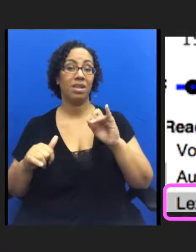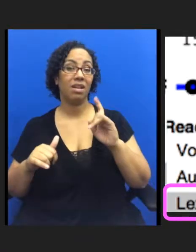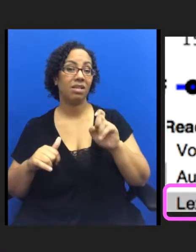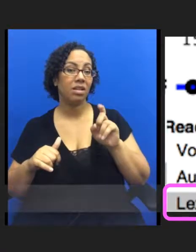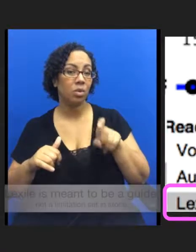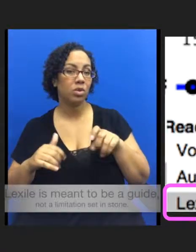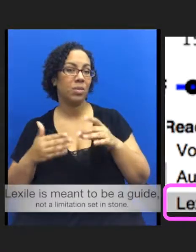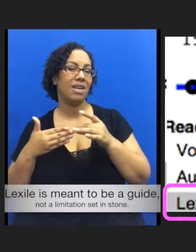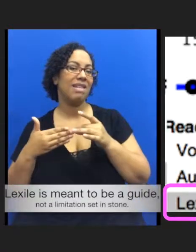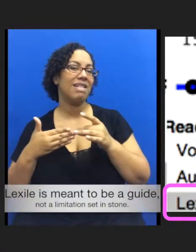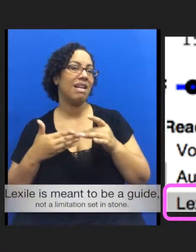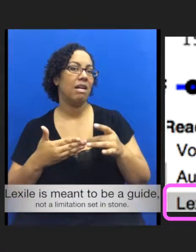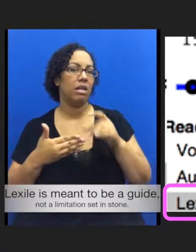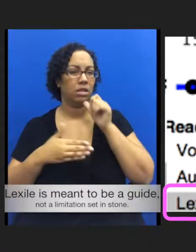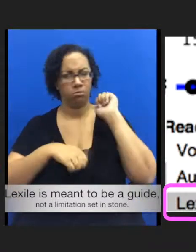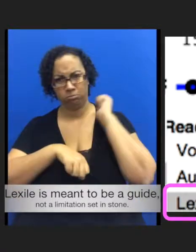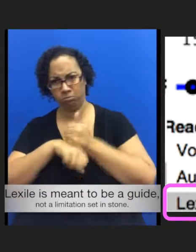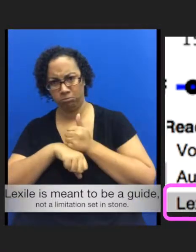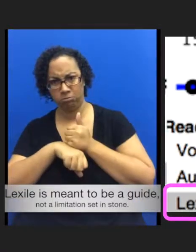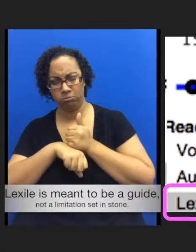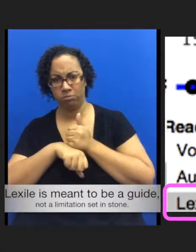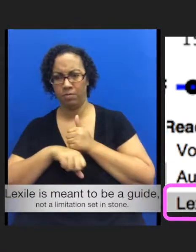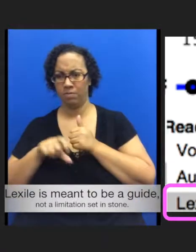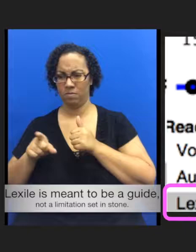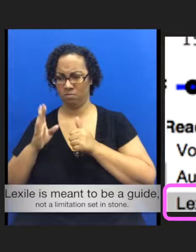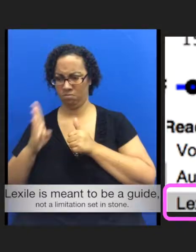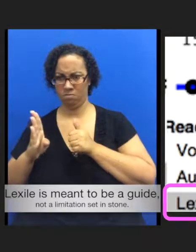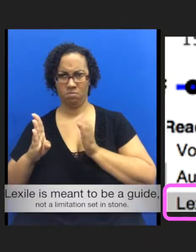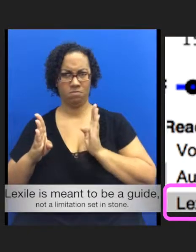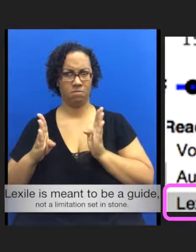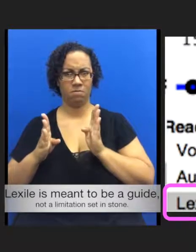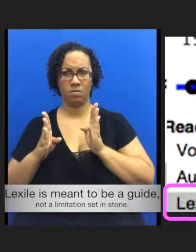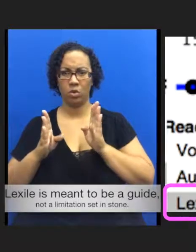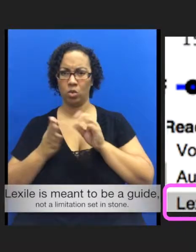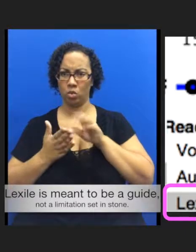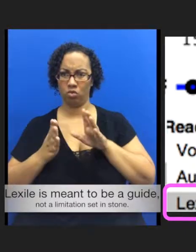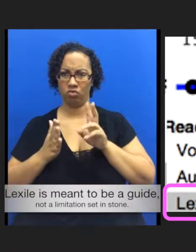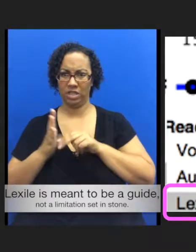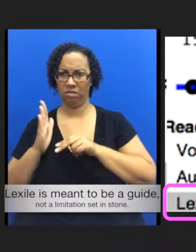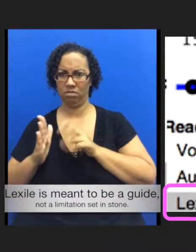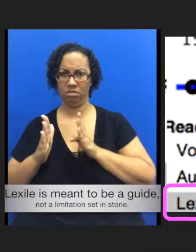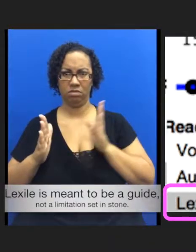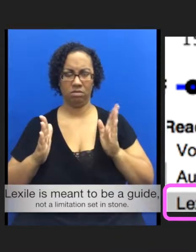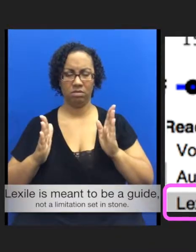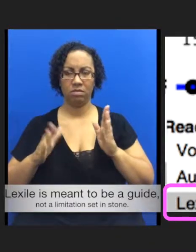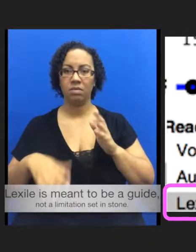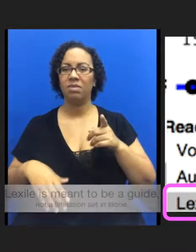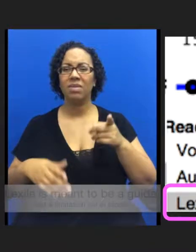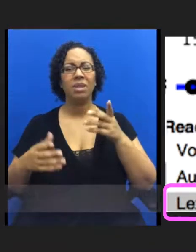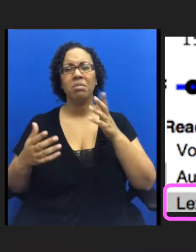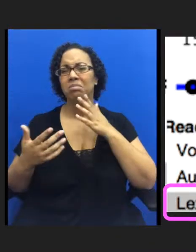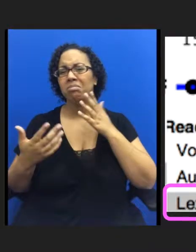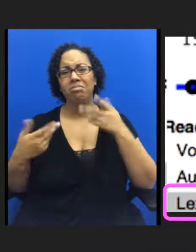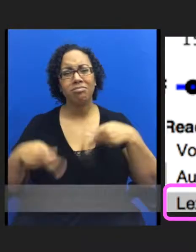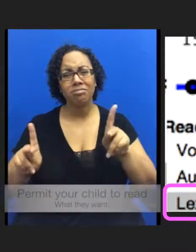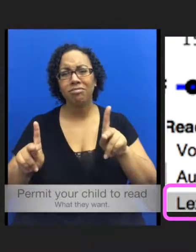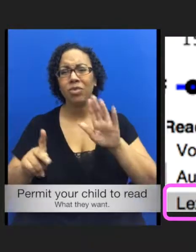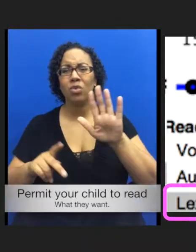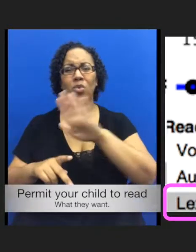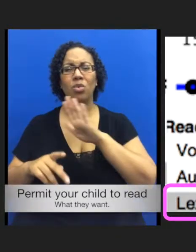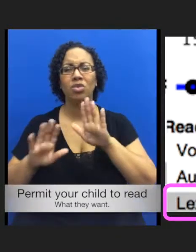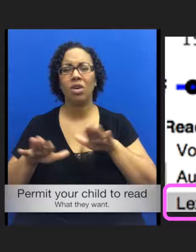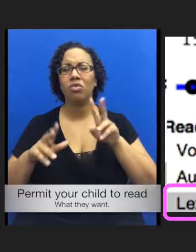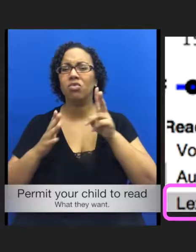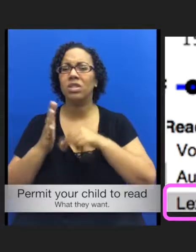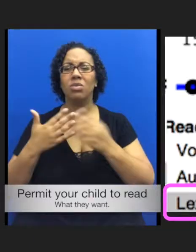content to assure that it's appropriate for your child. The Lexile range is meant to act as a guide. It